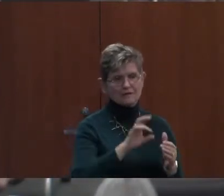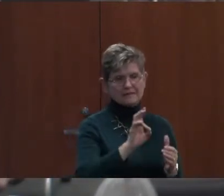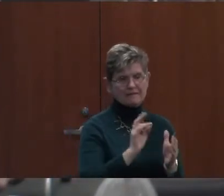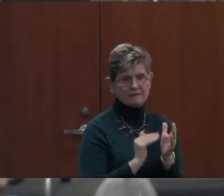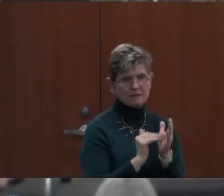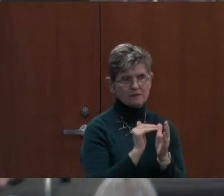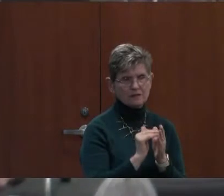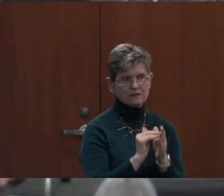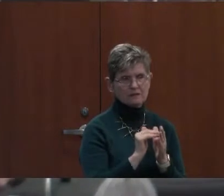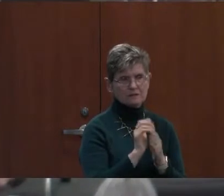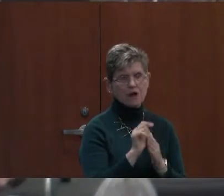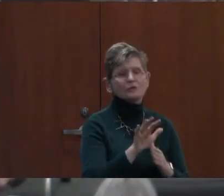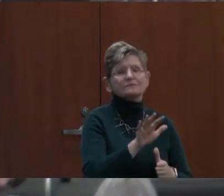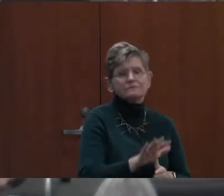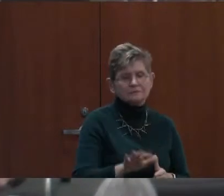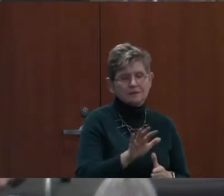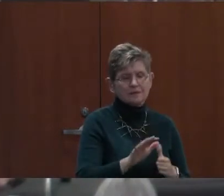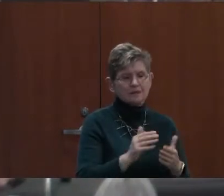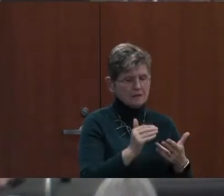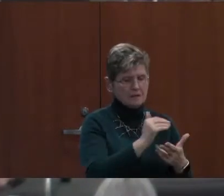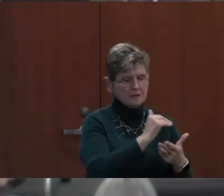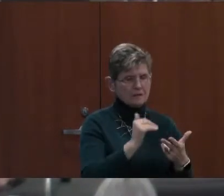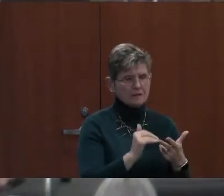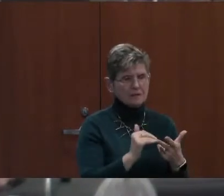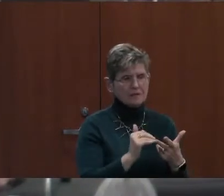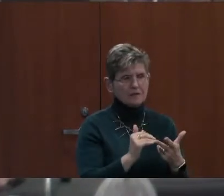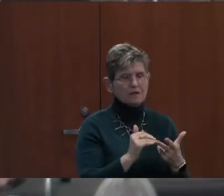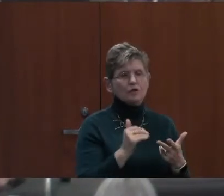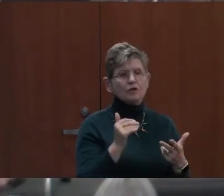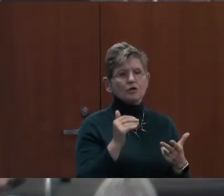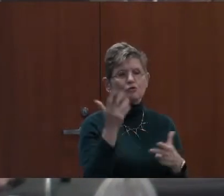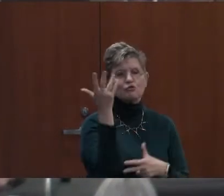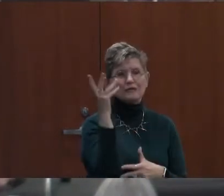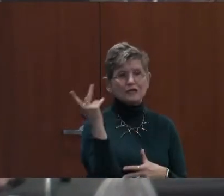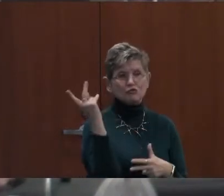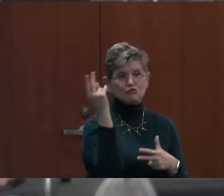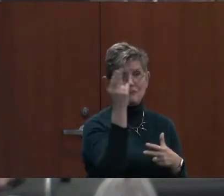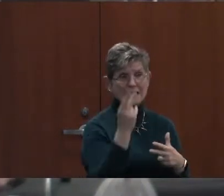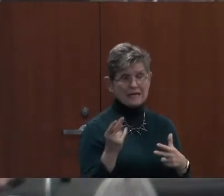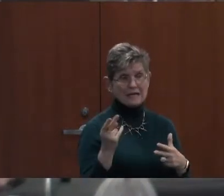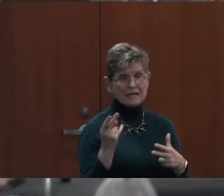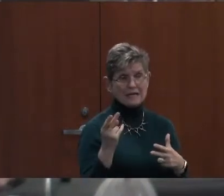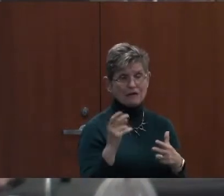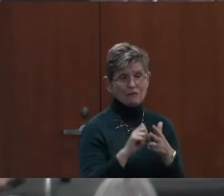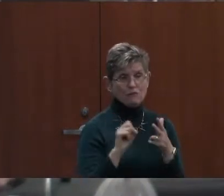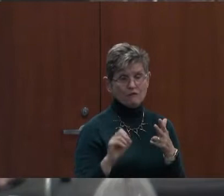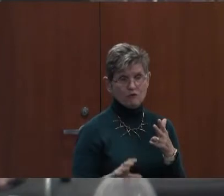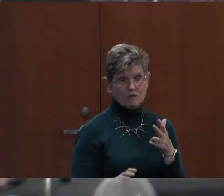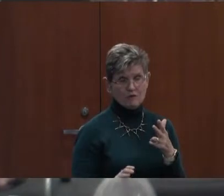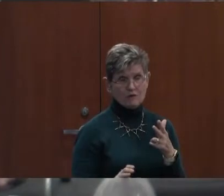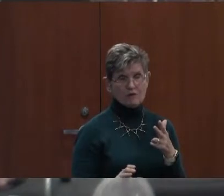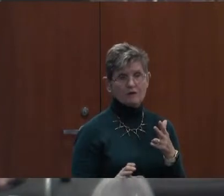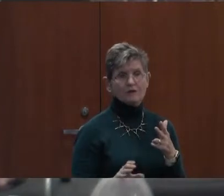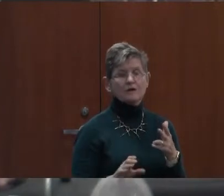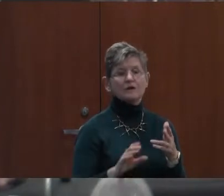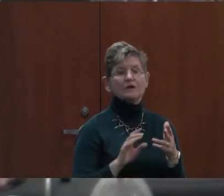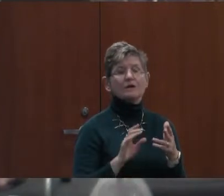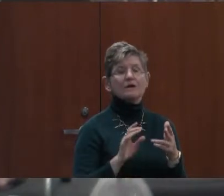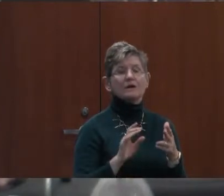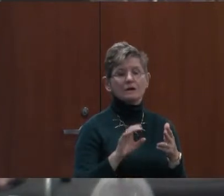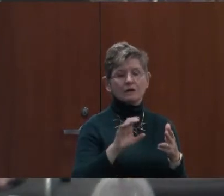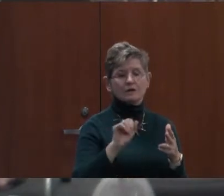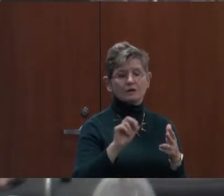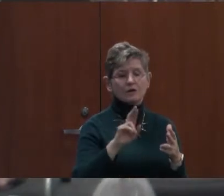million. Unit price contract for tree trimming and removal to Antietam Tree Service, Inc., Carbaugh Tree Service,